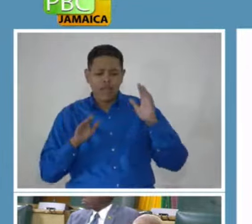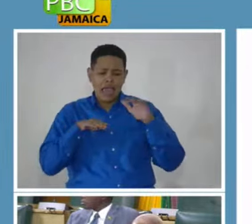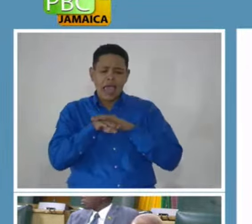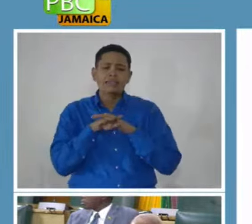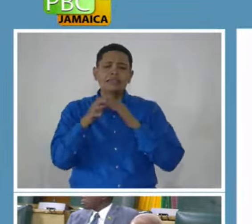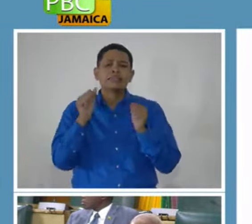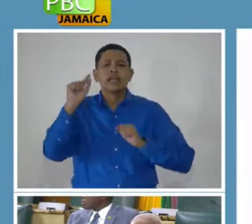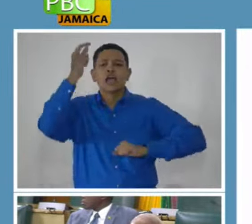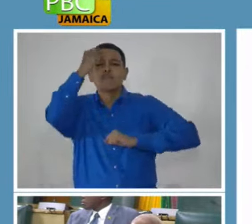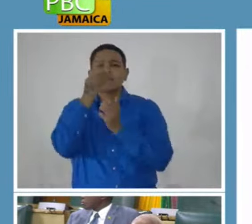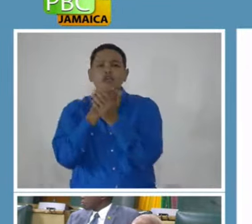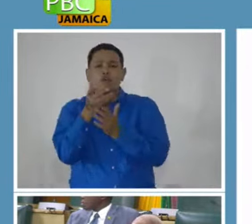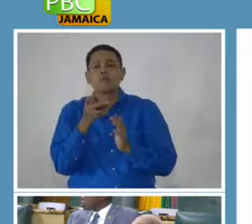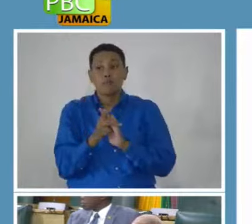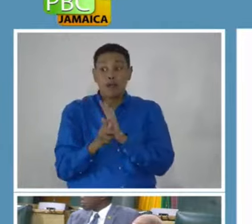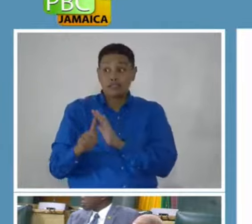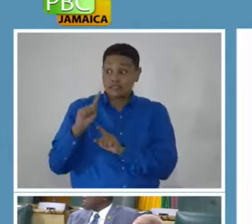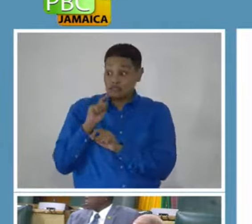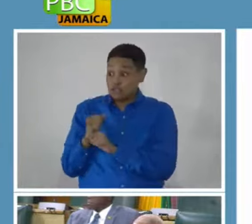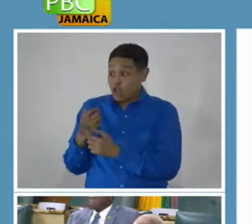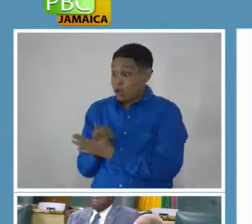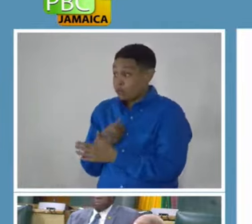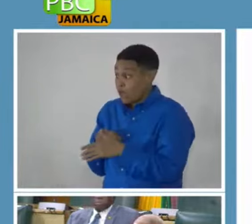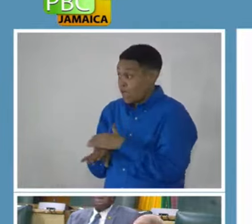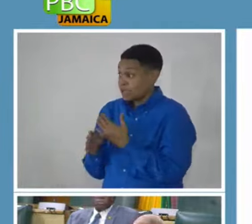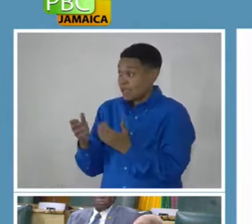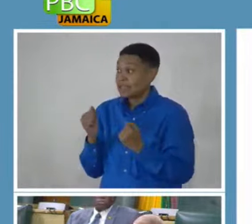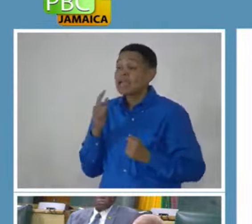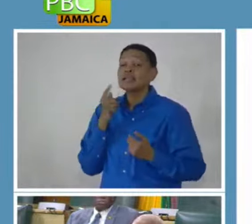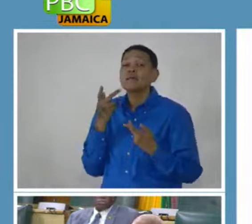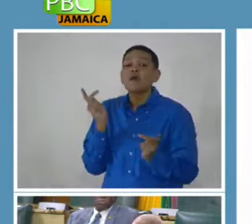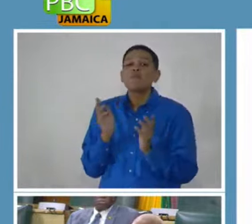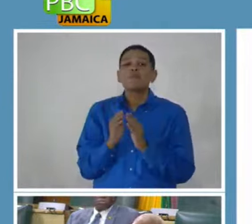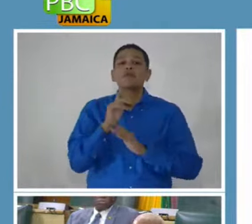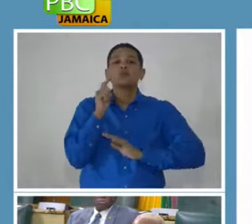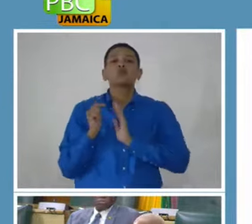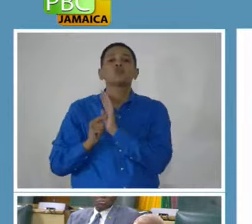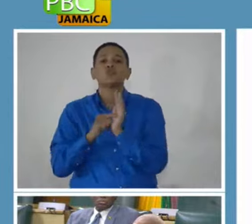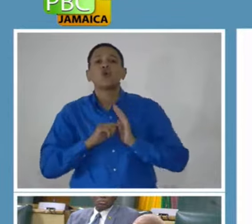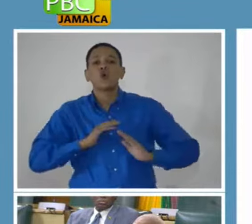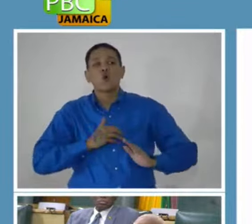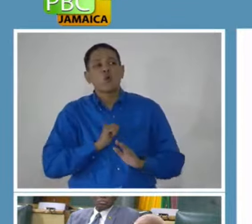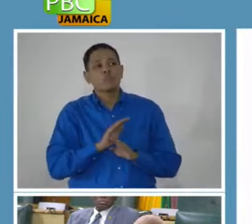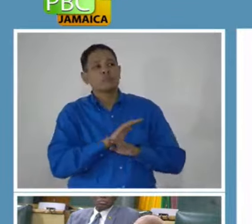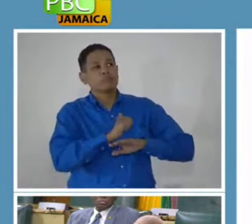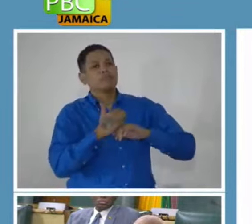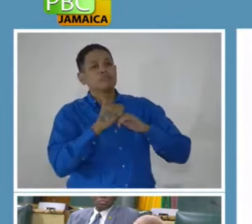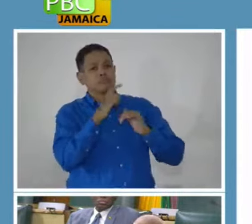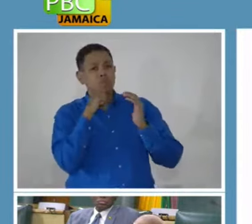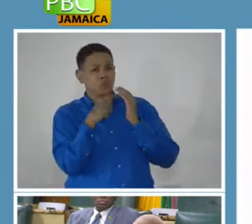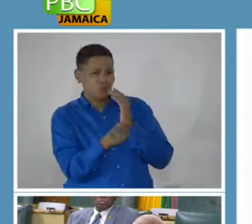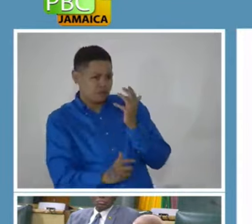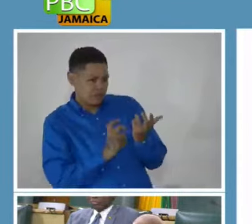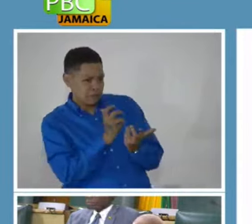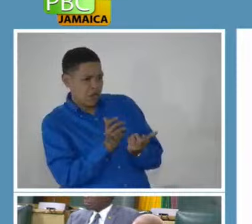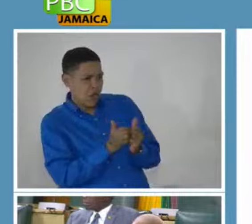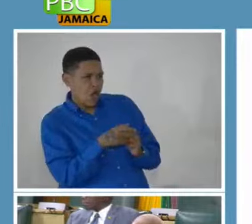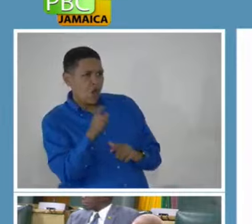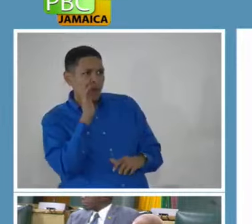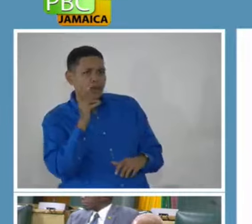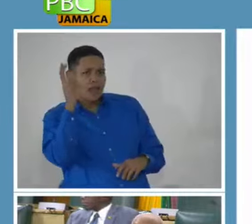government procurement opportunities. The public meeting will show our entrepreneurs how to qualify. They